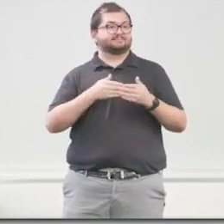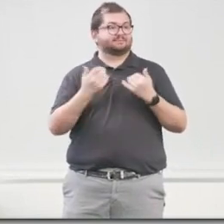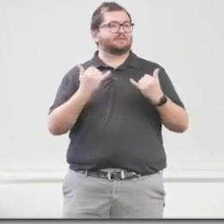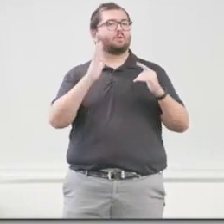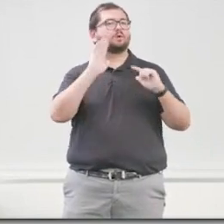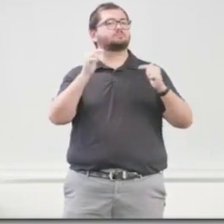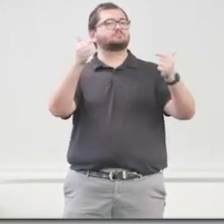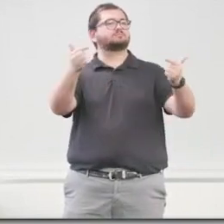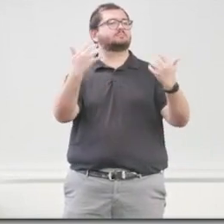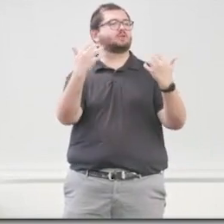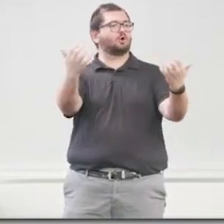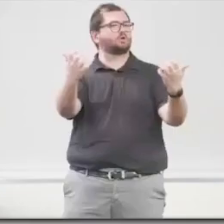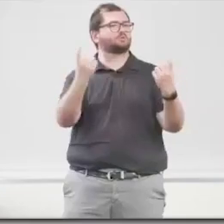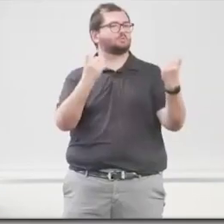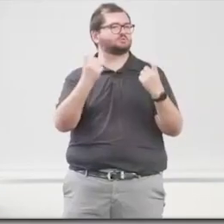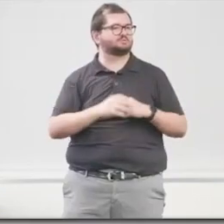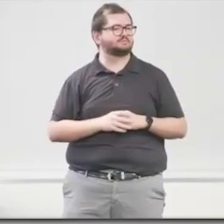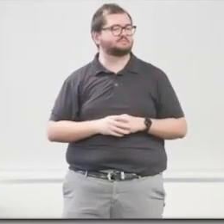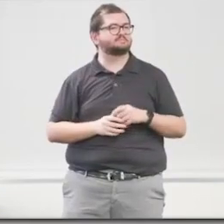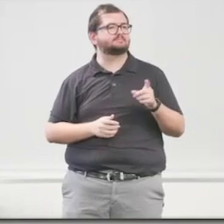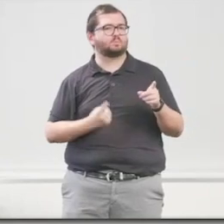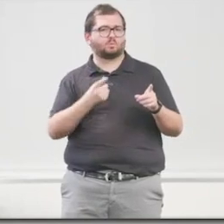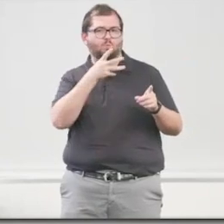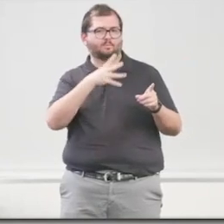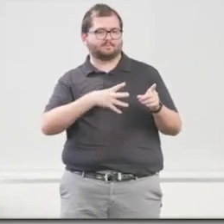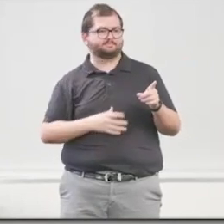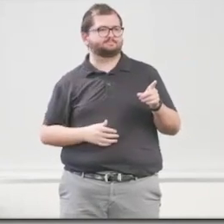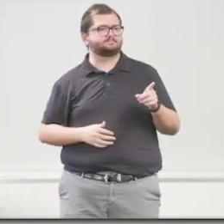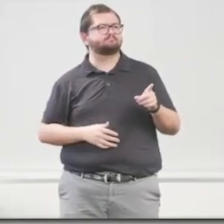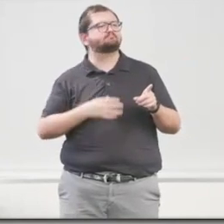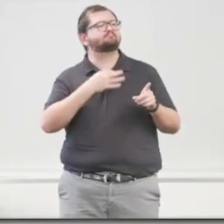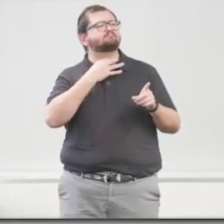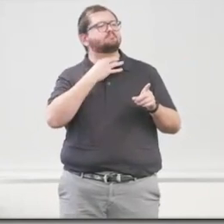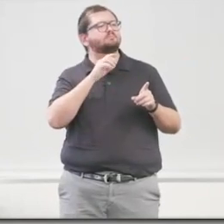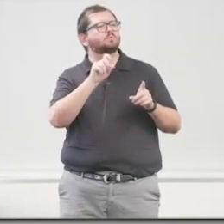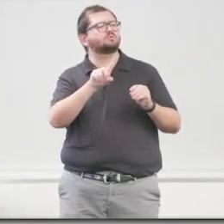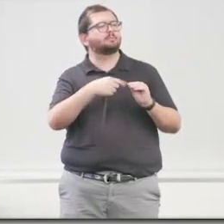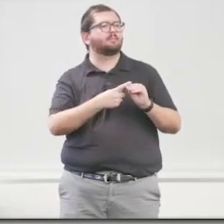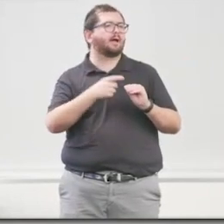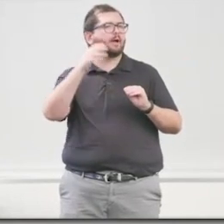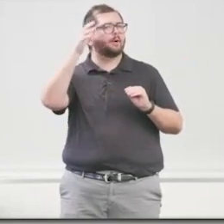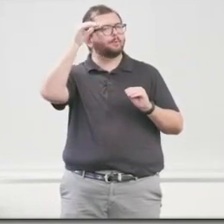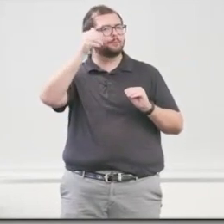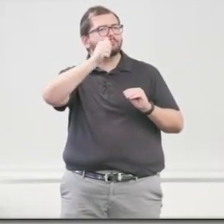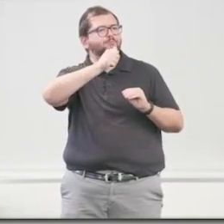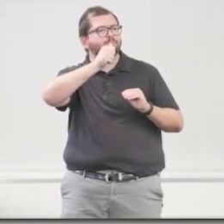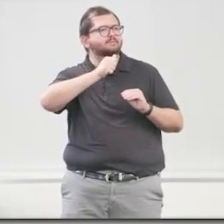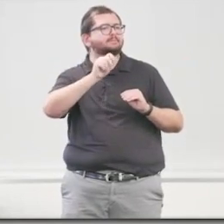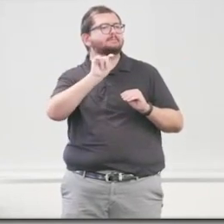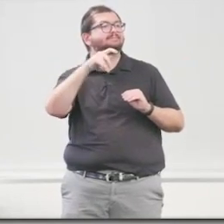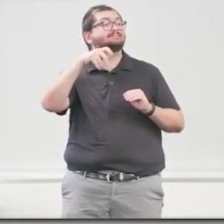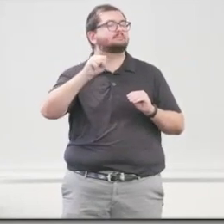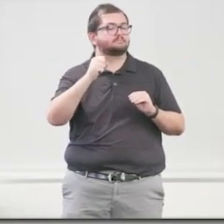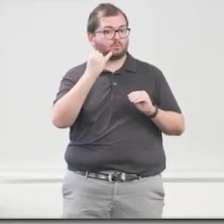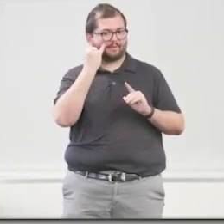go to the audience for questions. I actually had a question about resiliency tips for companies who experience a